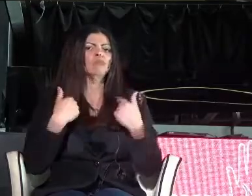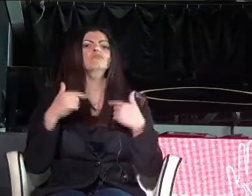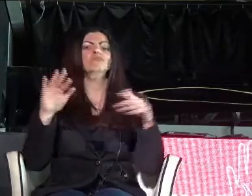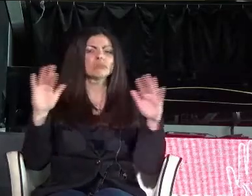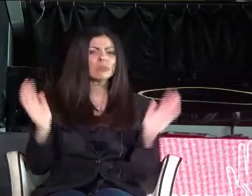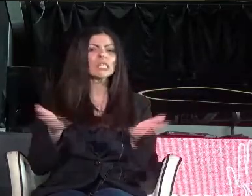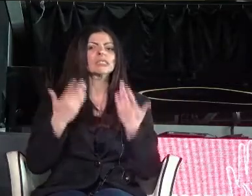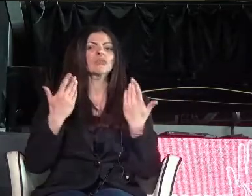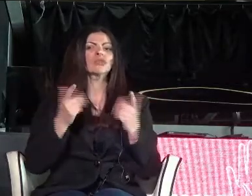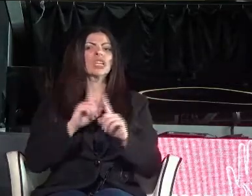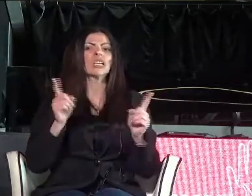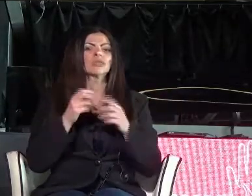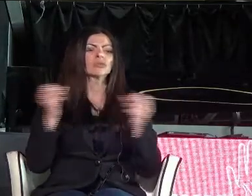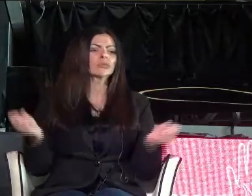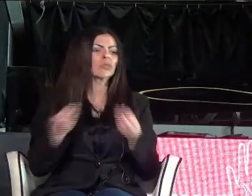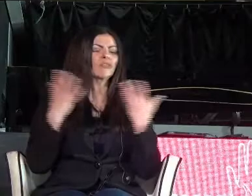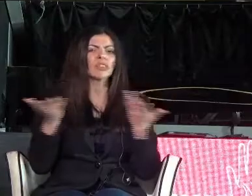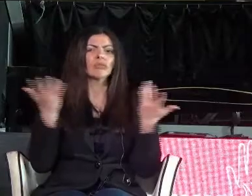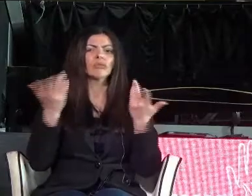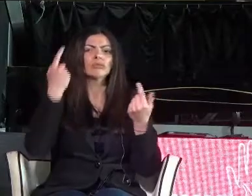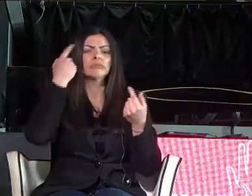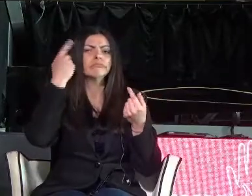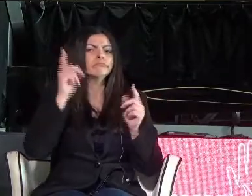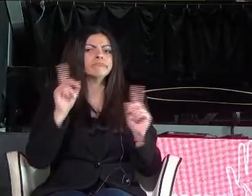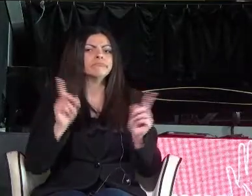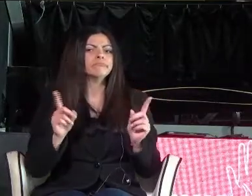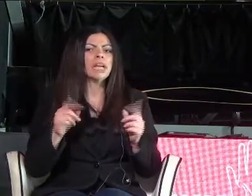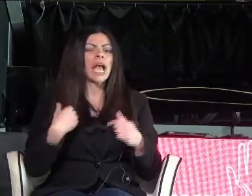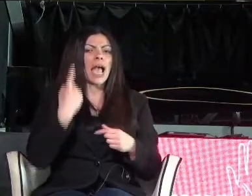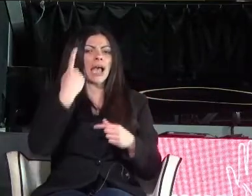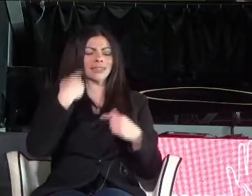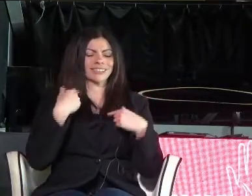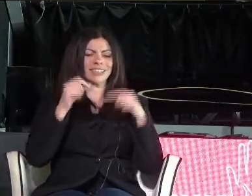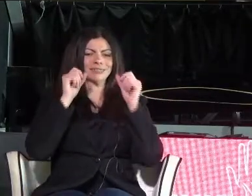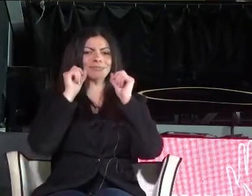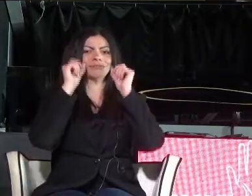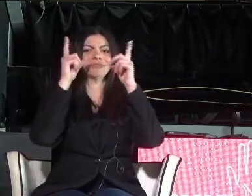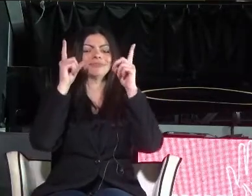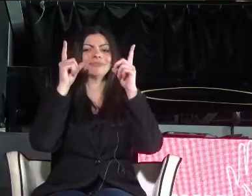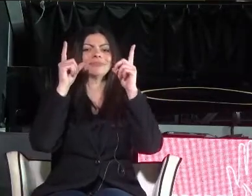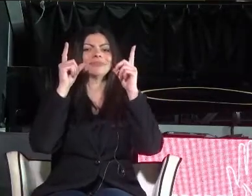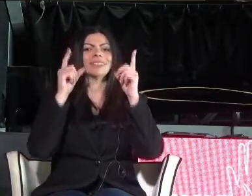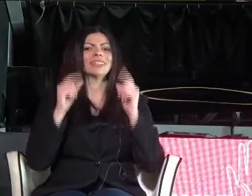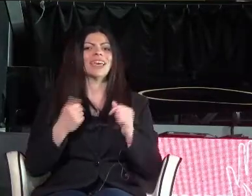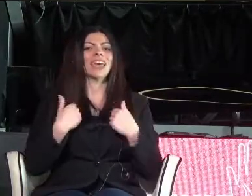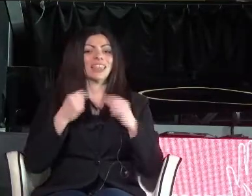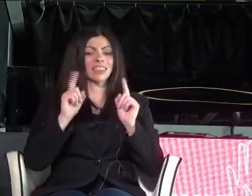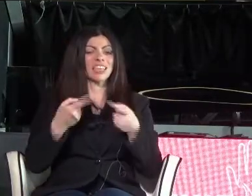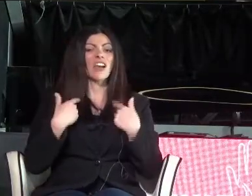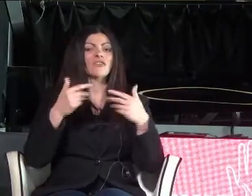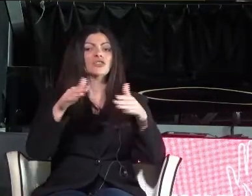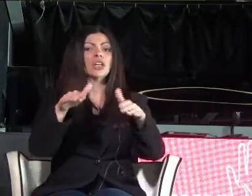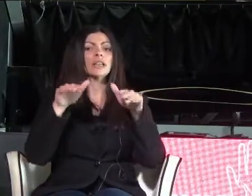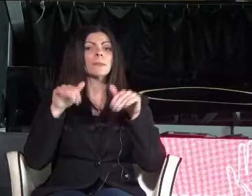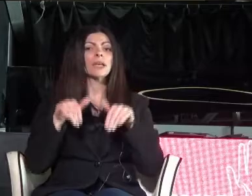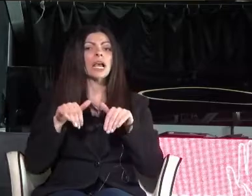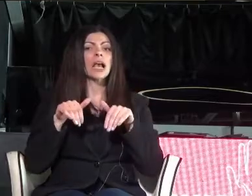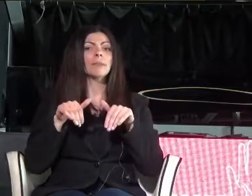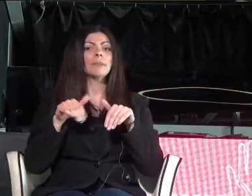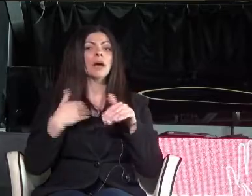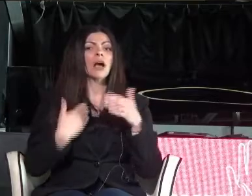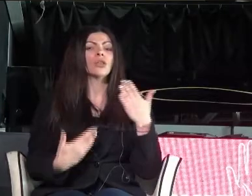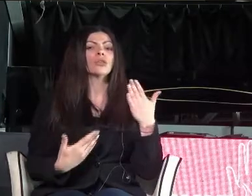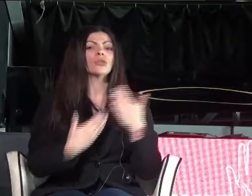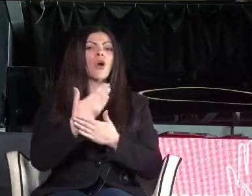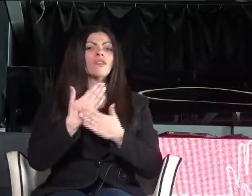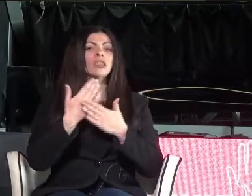for what it is. I was called Boris. I had a new identity card. We heard that they were coming. They were speaking